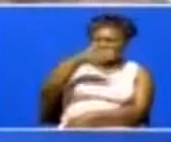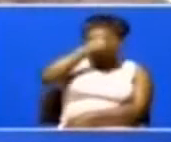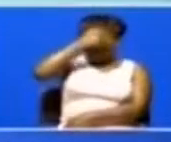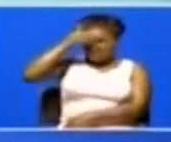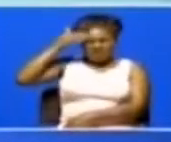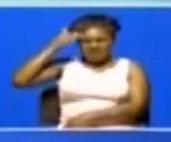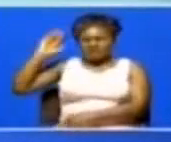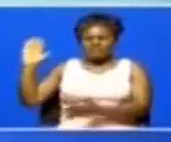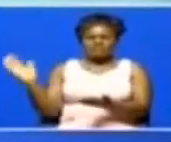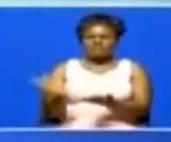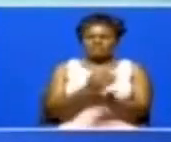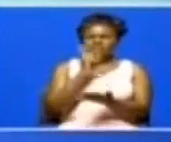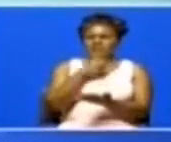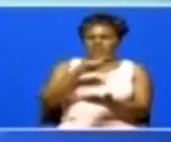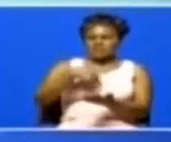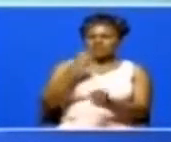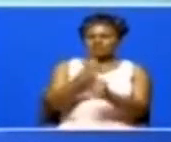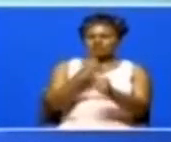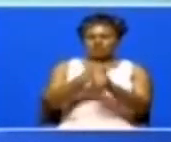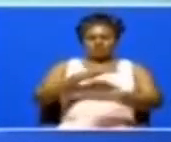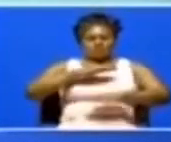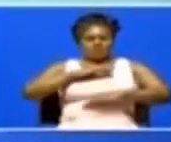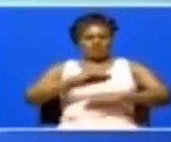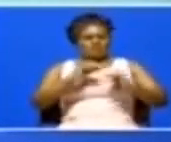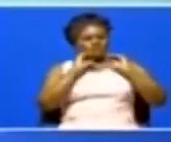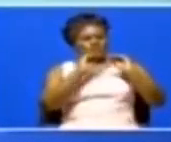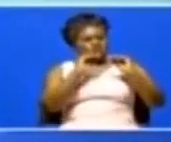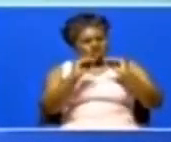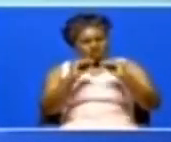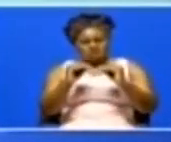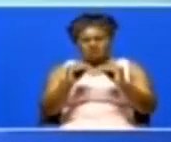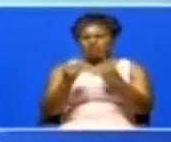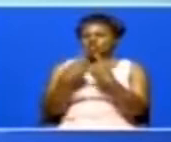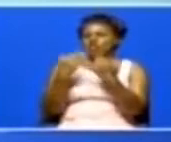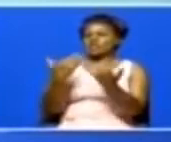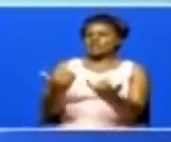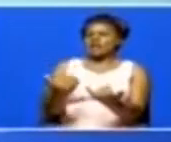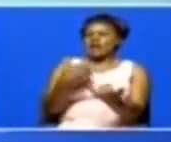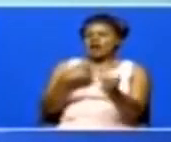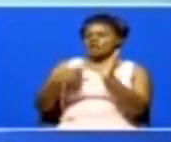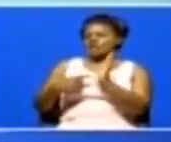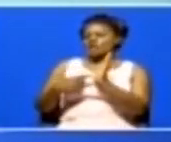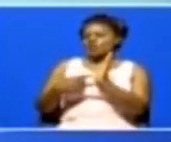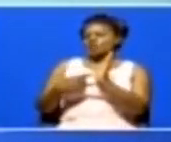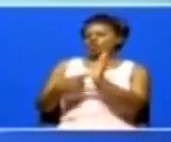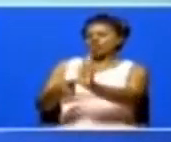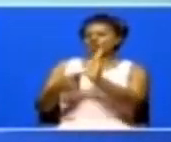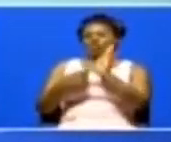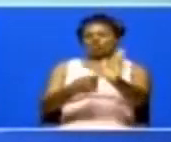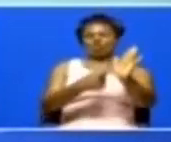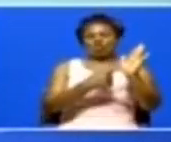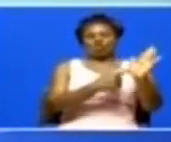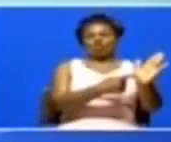past. We have done enough sensitization. As we talk, we have a roadshow going around the whole